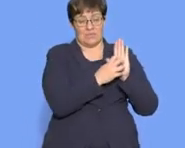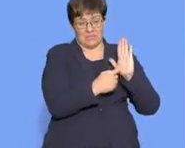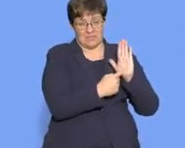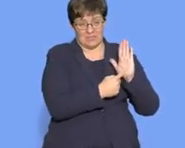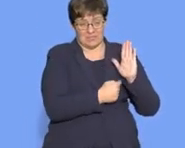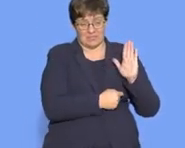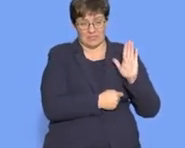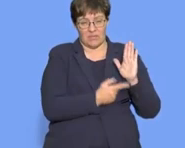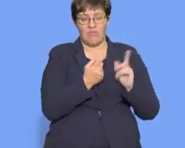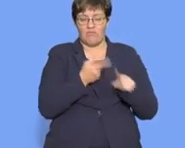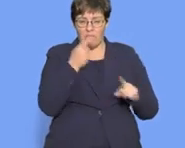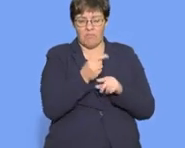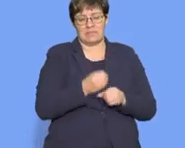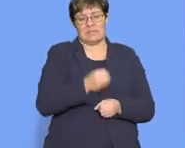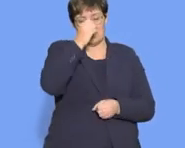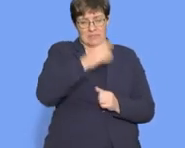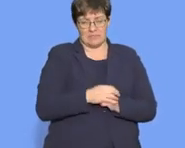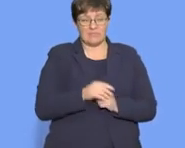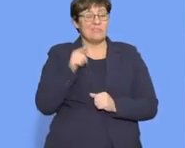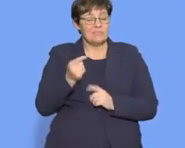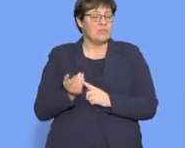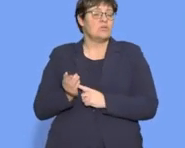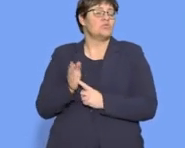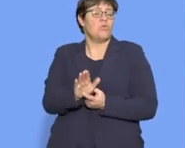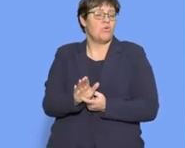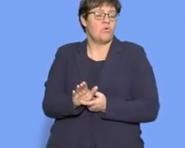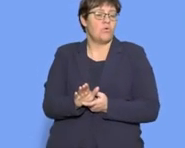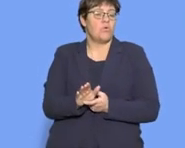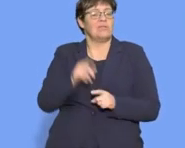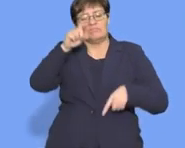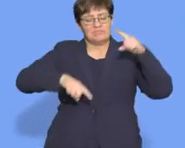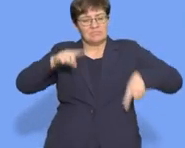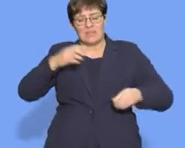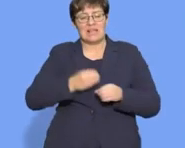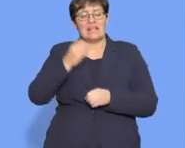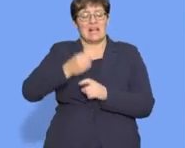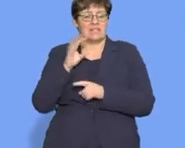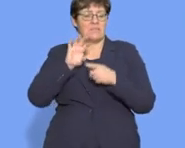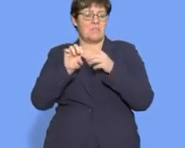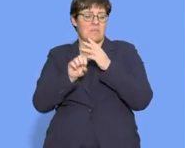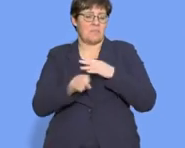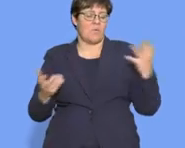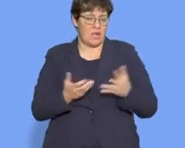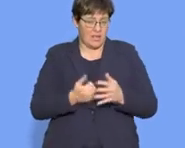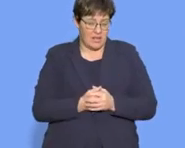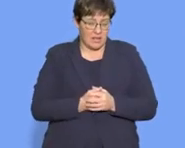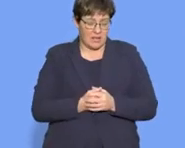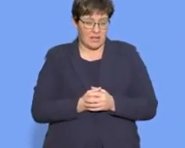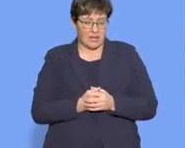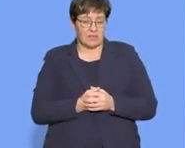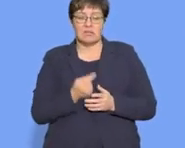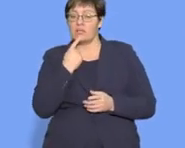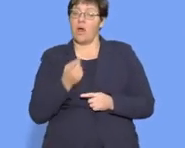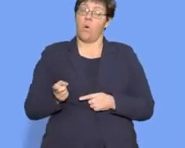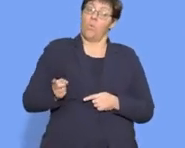stem. And a line diagram simply shows where the different types of cells are found, doesn't actually tell you what